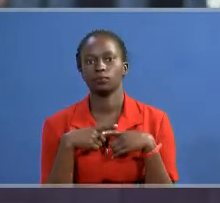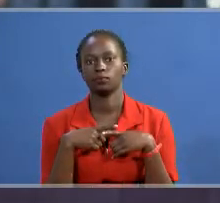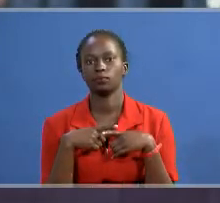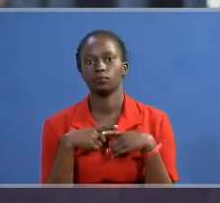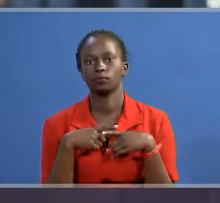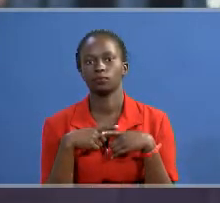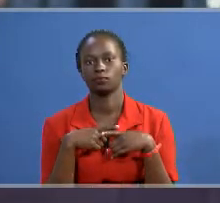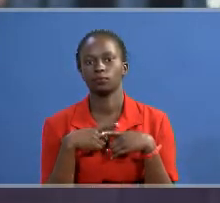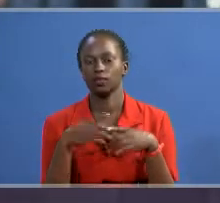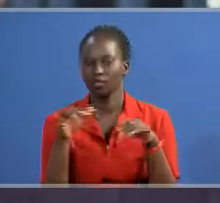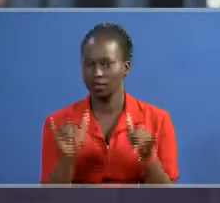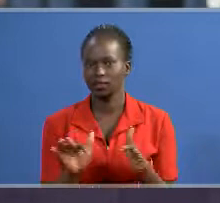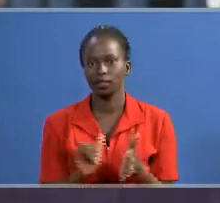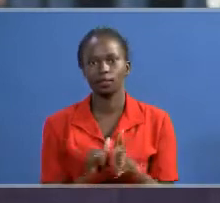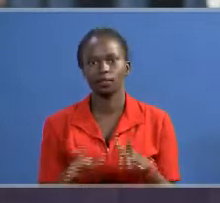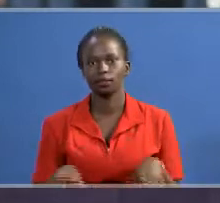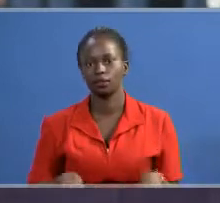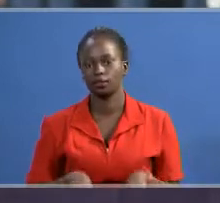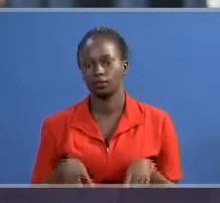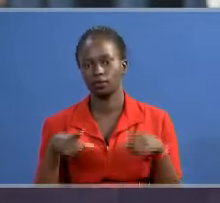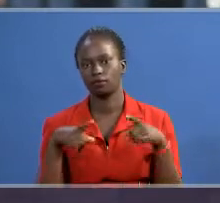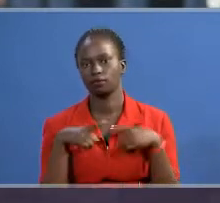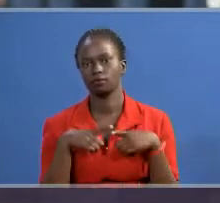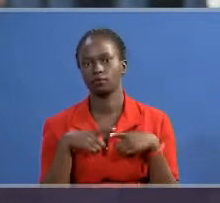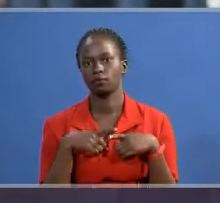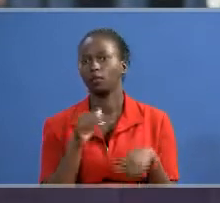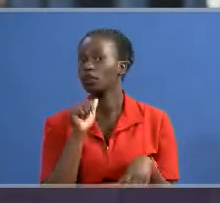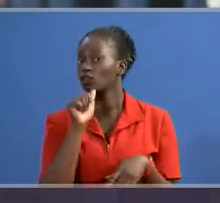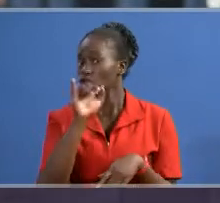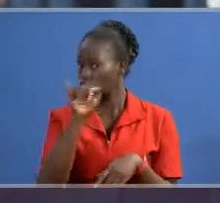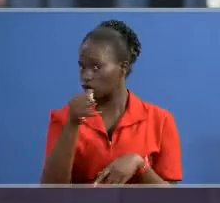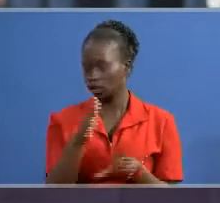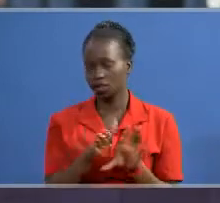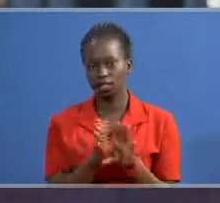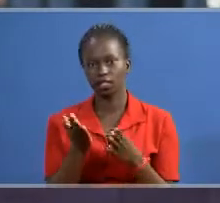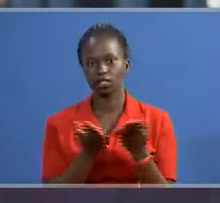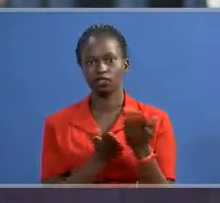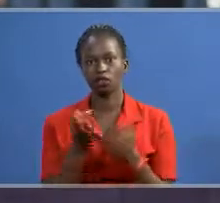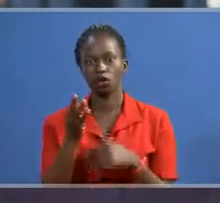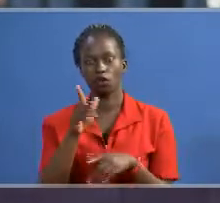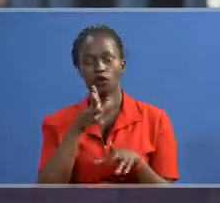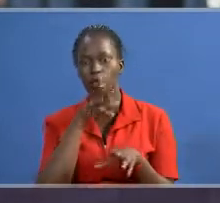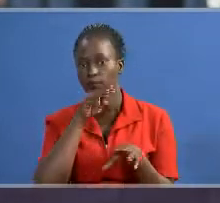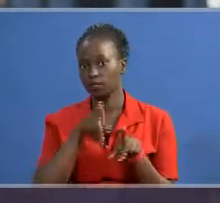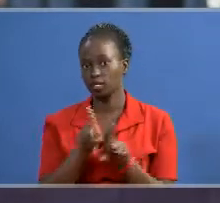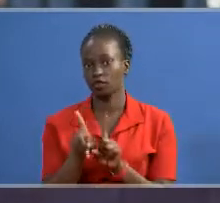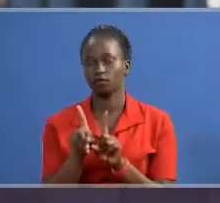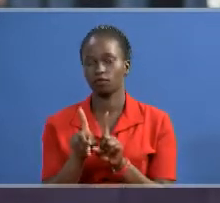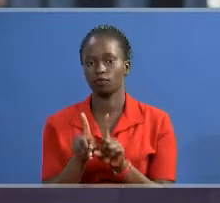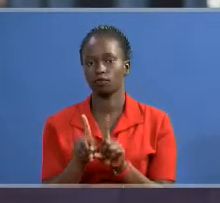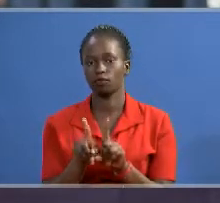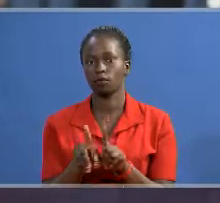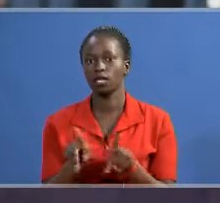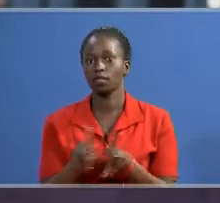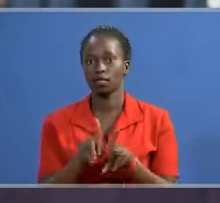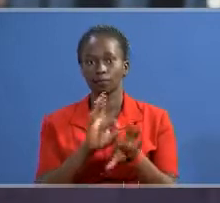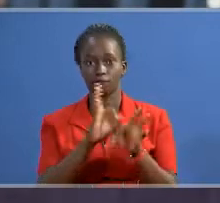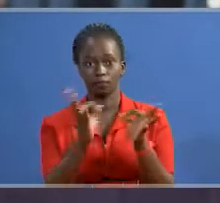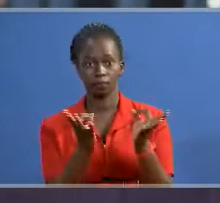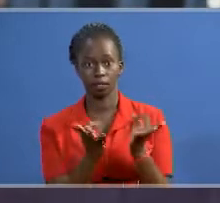and lived that life not just in service of himself, his family,